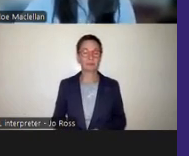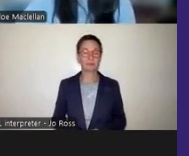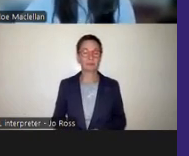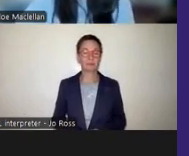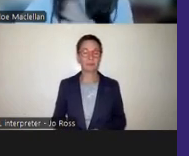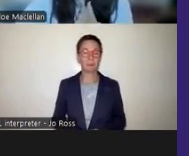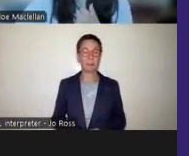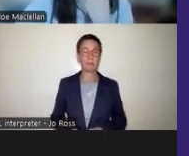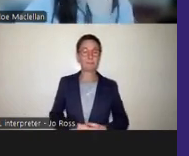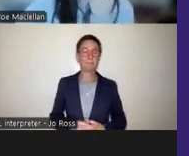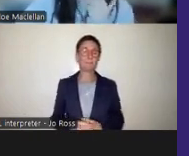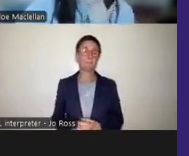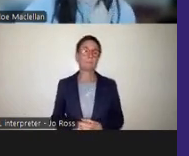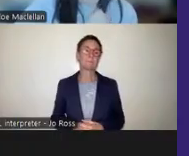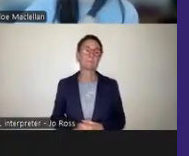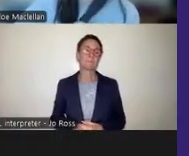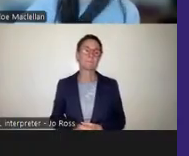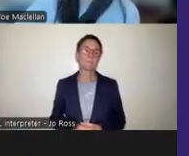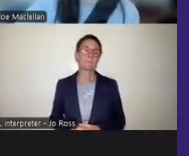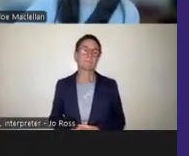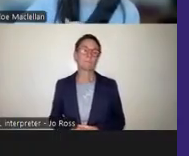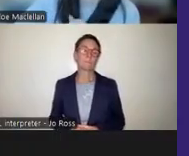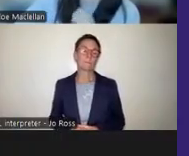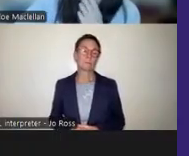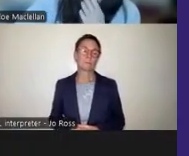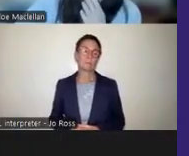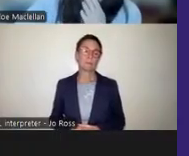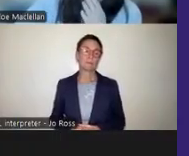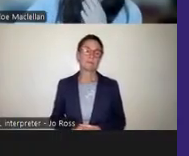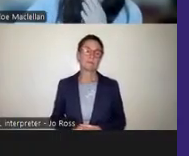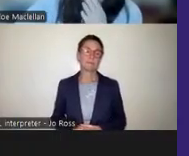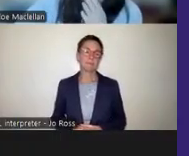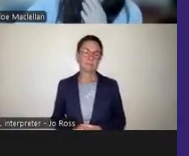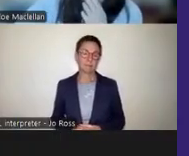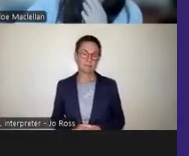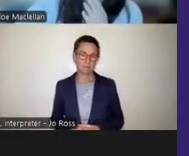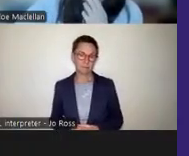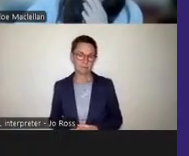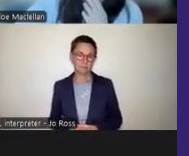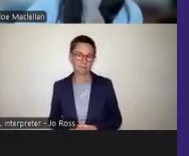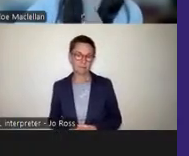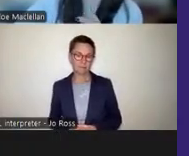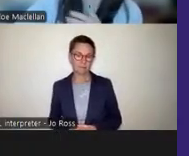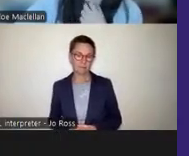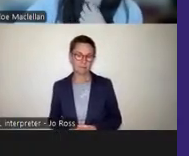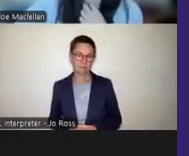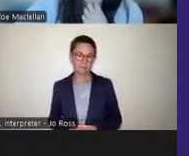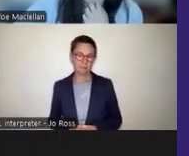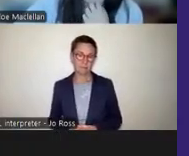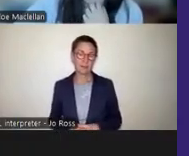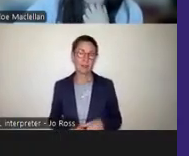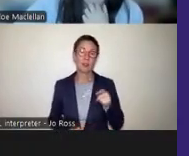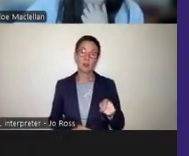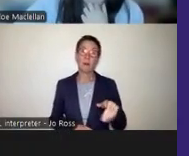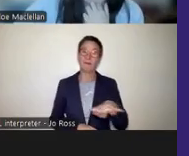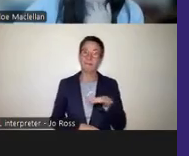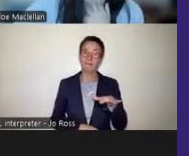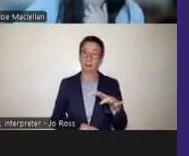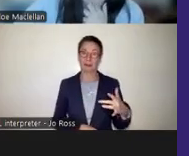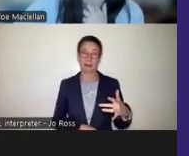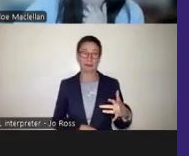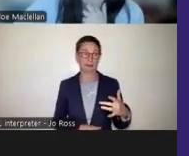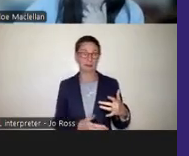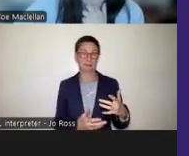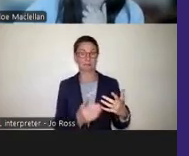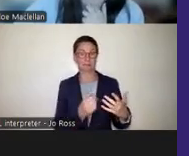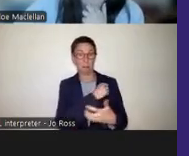Okay, so there's some consequences that come with or might be incurred by families that are living in poverty.